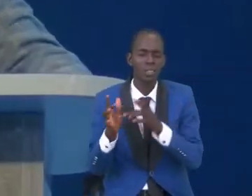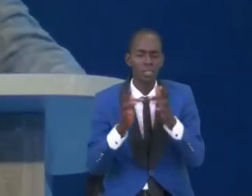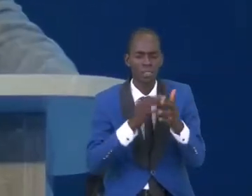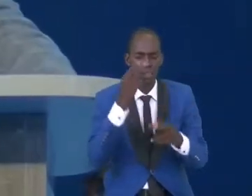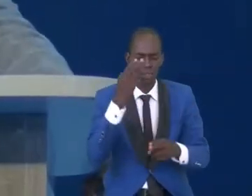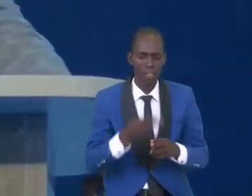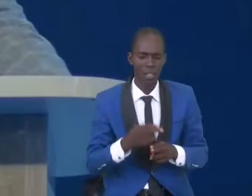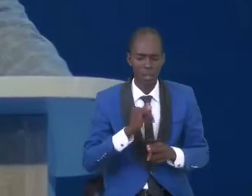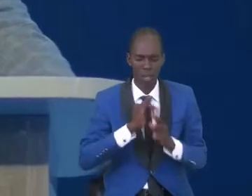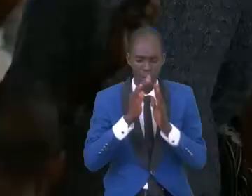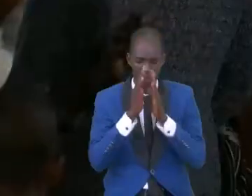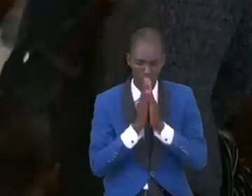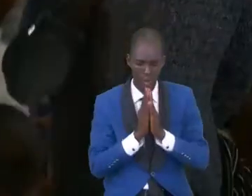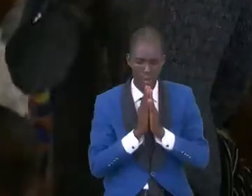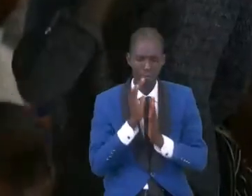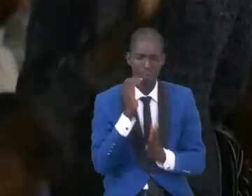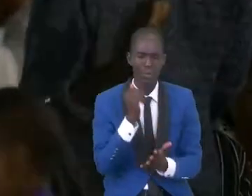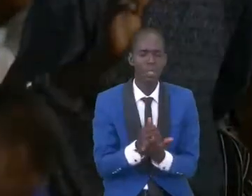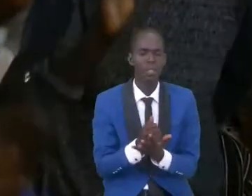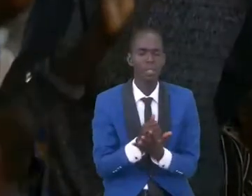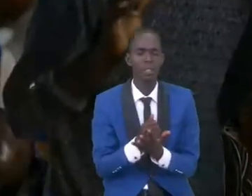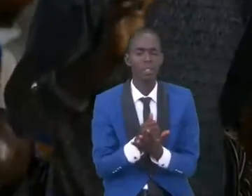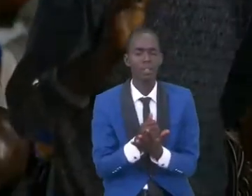I pray. Amen.